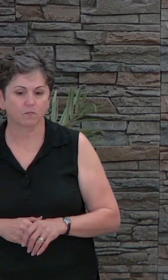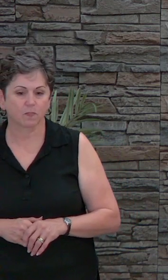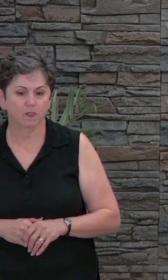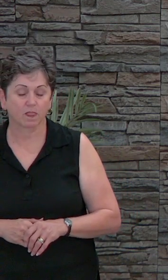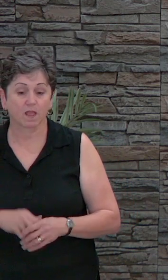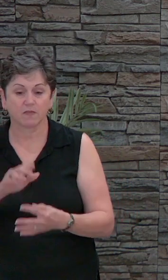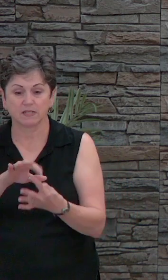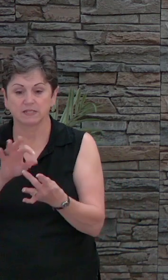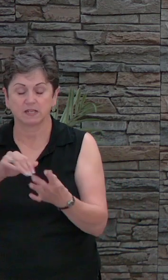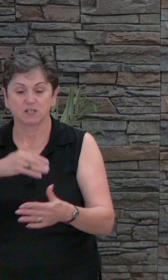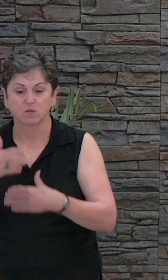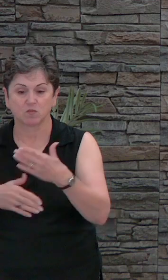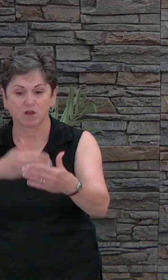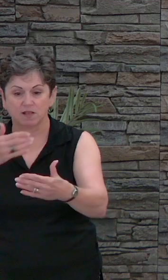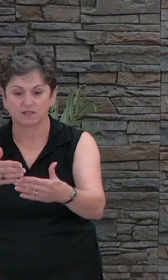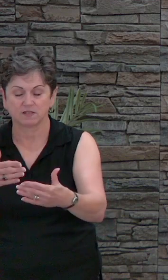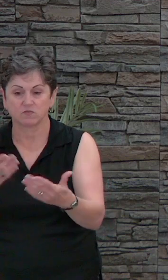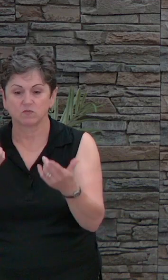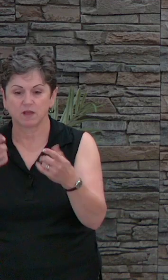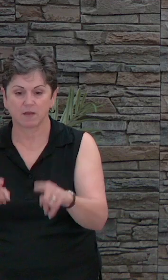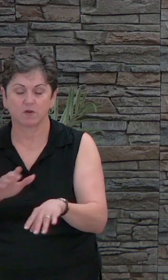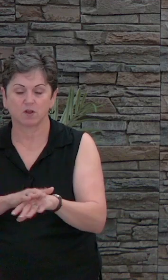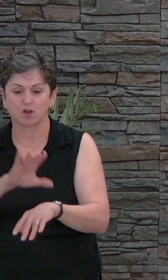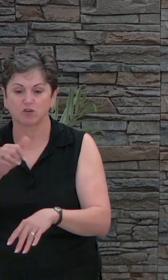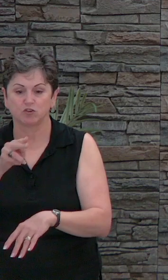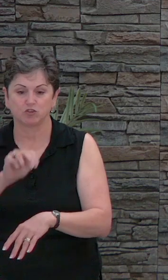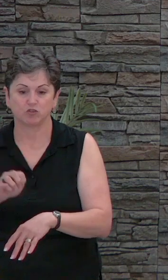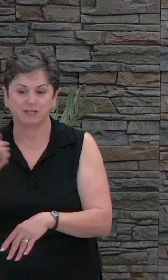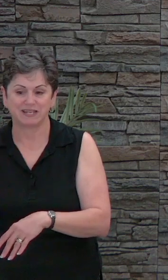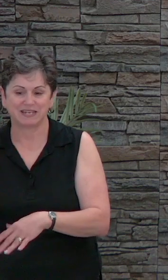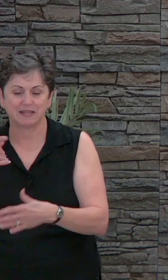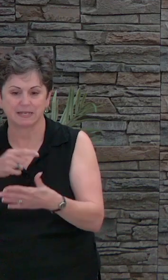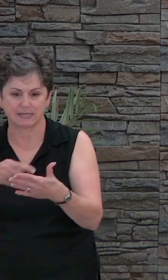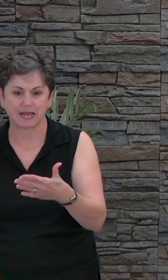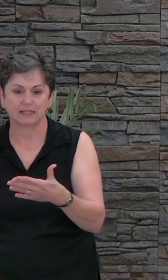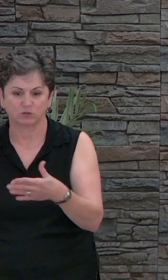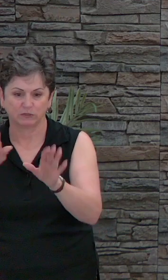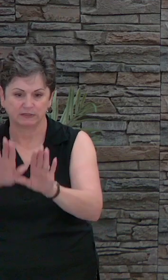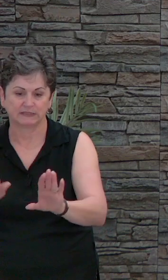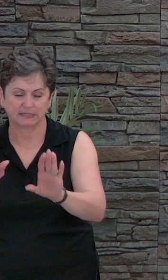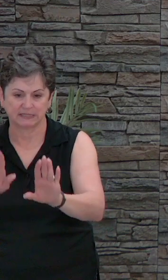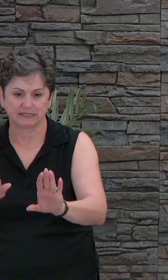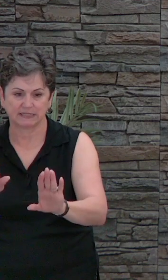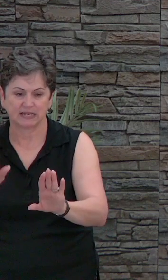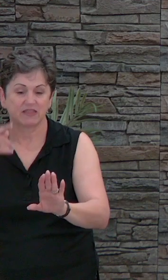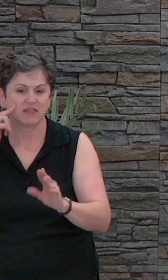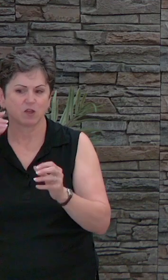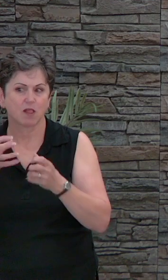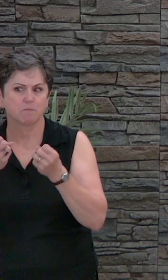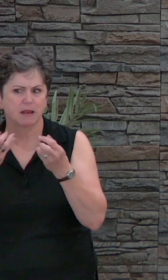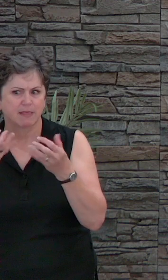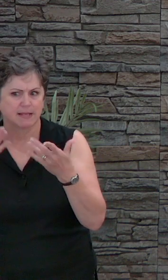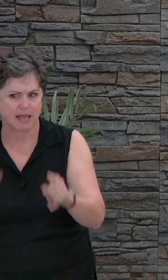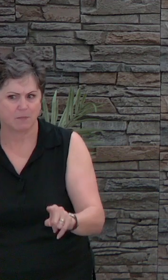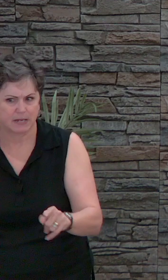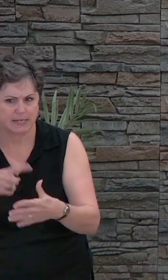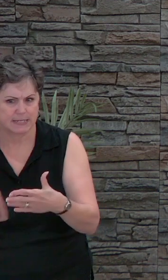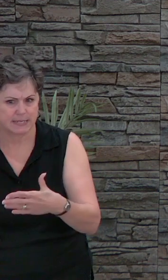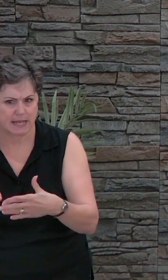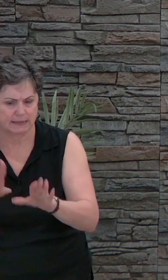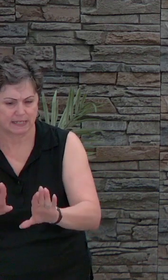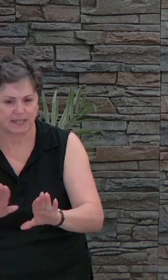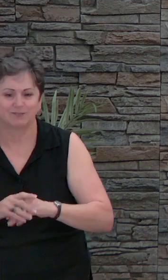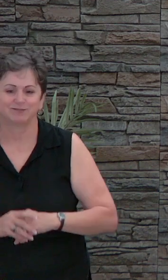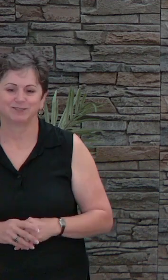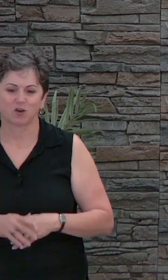The selection process will be on June 18th, which is next Sunday, and I think there's a lot of things happening next Sunday.